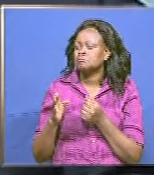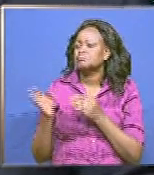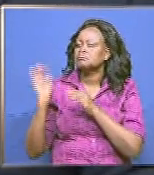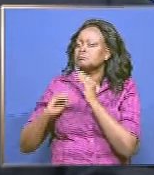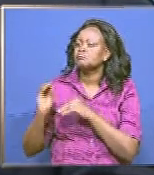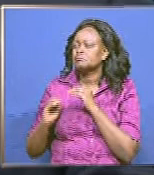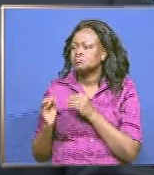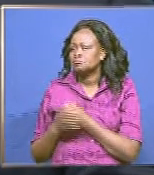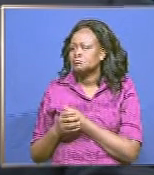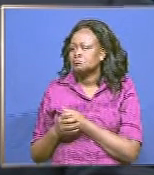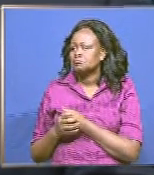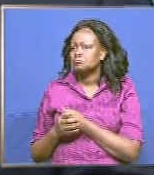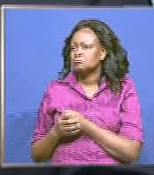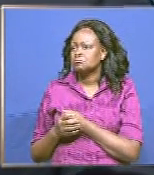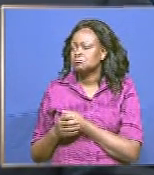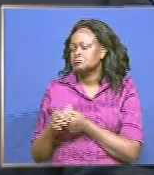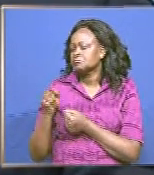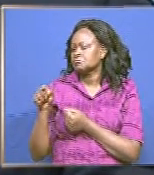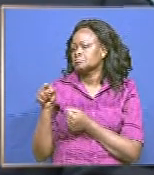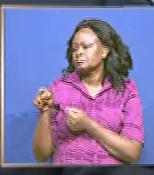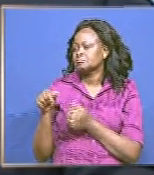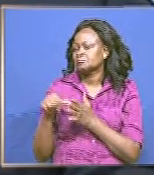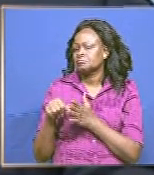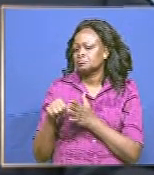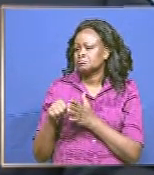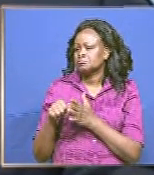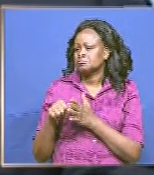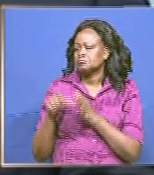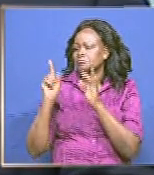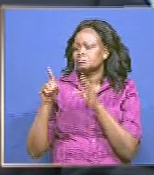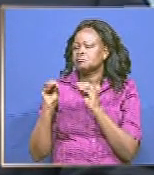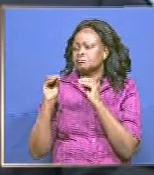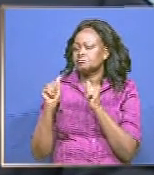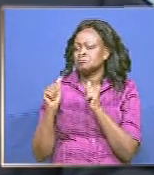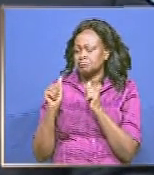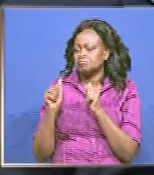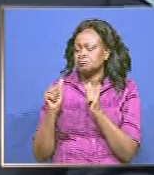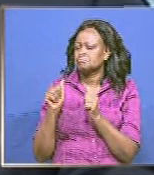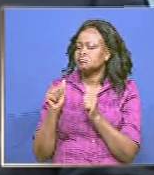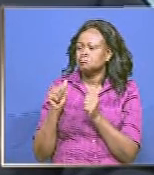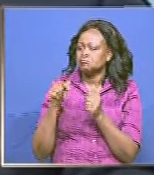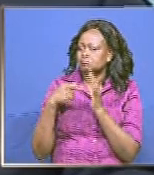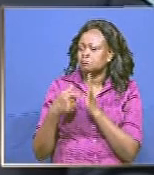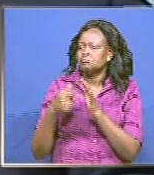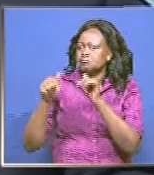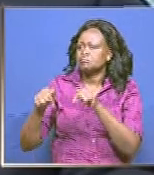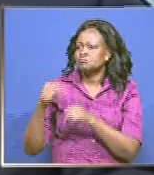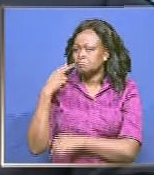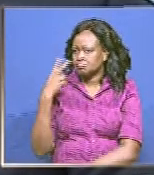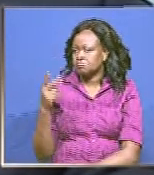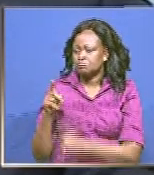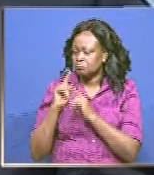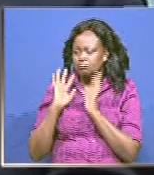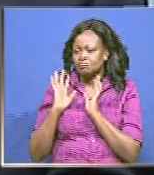mm-hmm. is again an issue that has to be handled case by case. Today we have seen, and I don't want to go there,